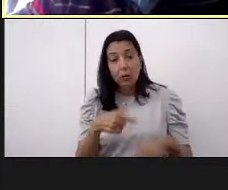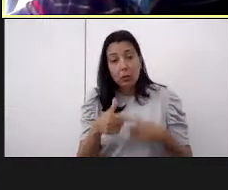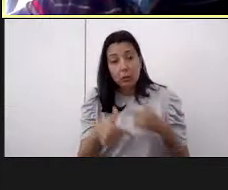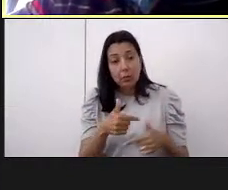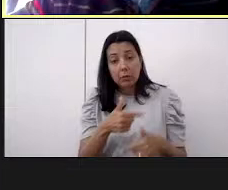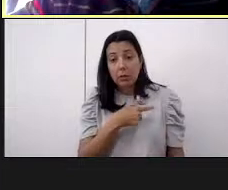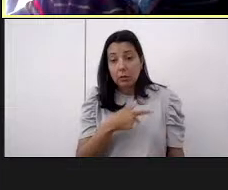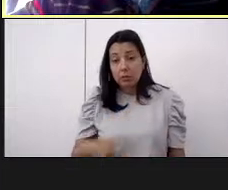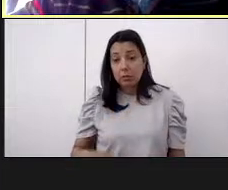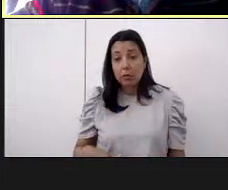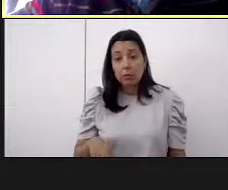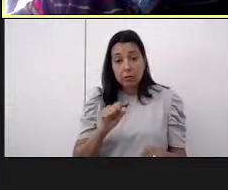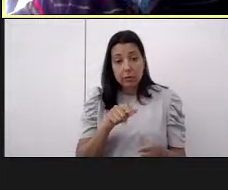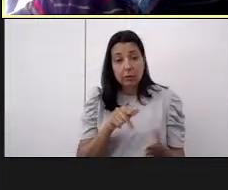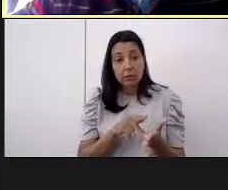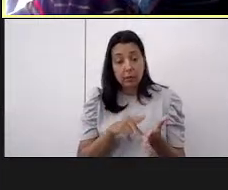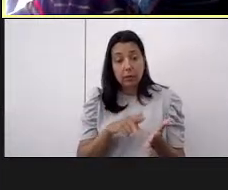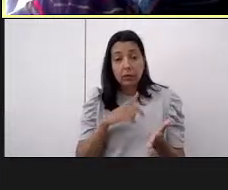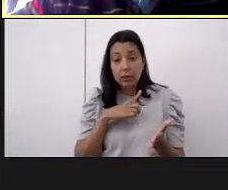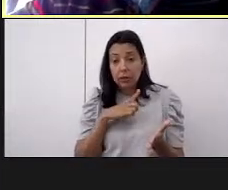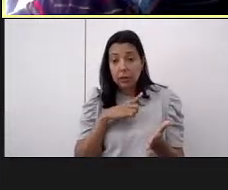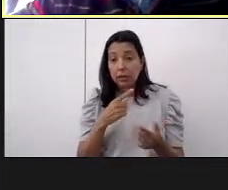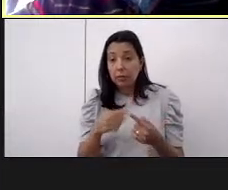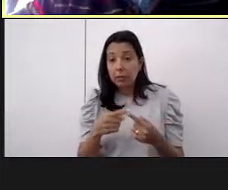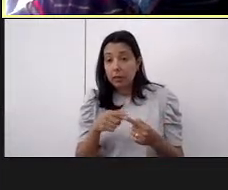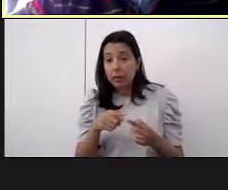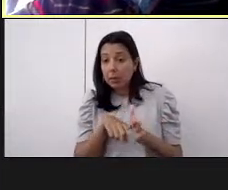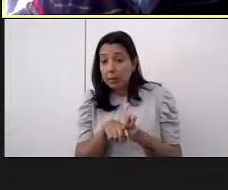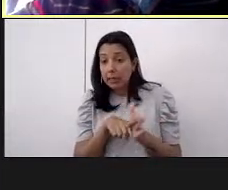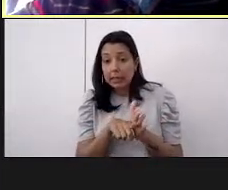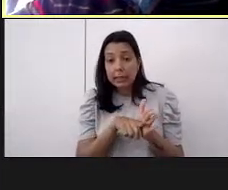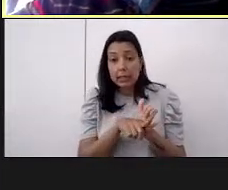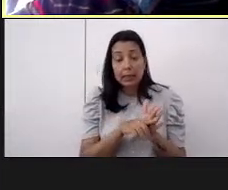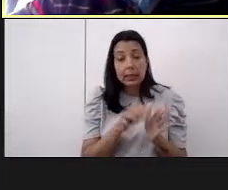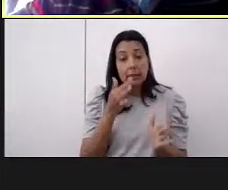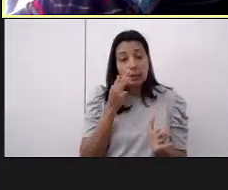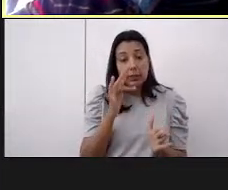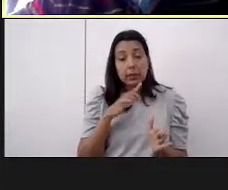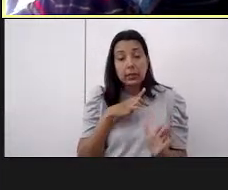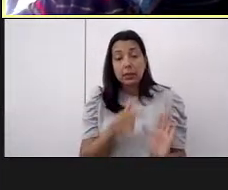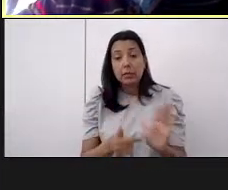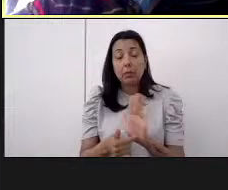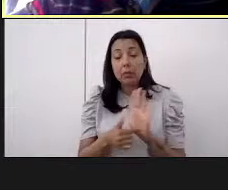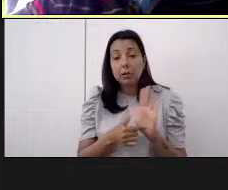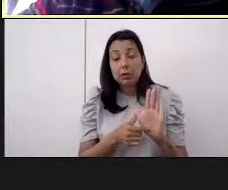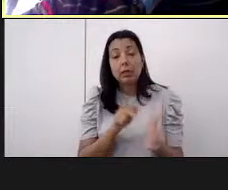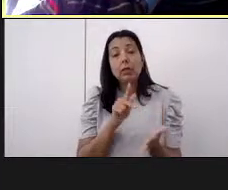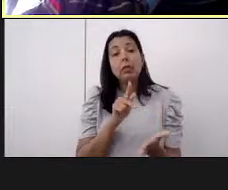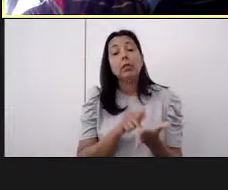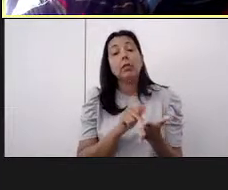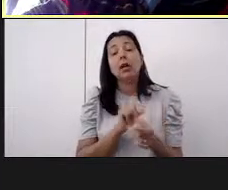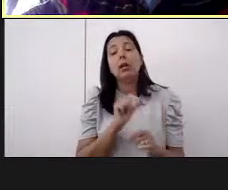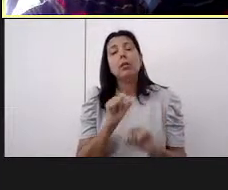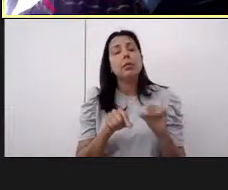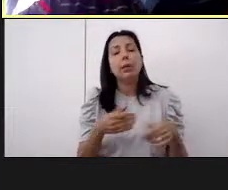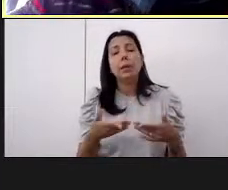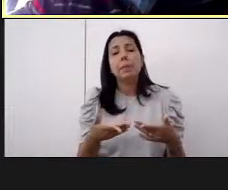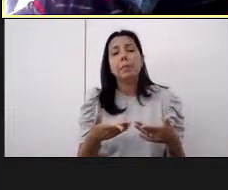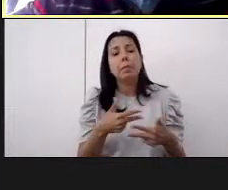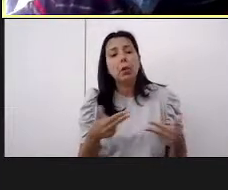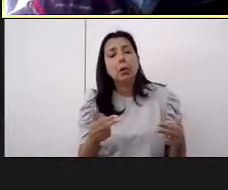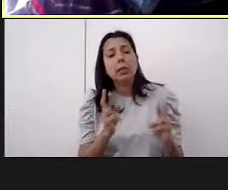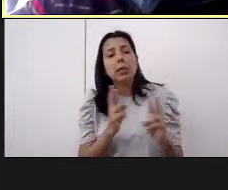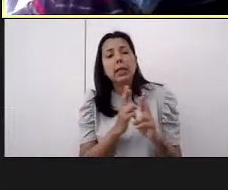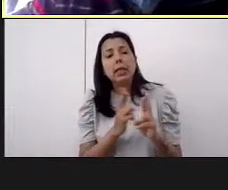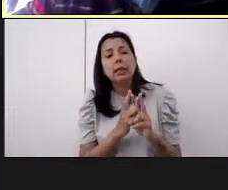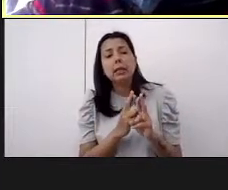French research on the use of law by street-level bureaucrats and enforcement agents has highlighted the fact that their legal work is